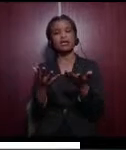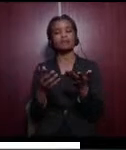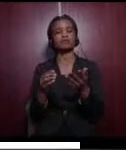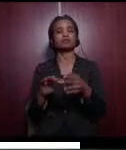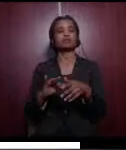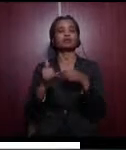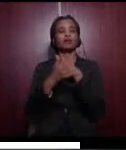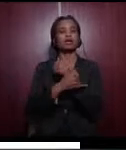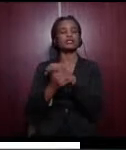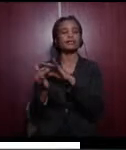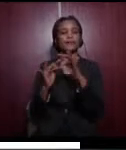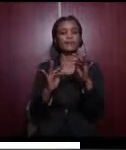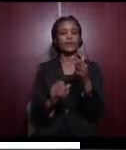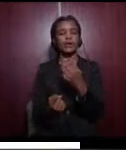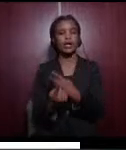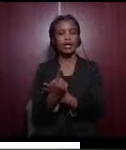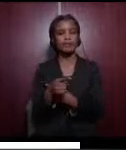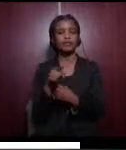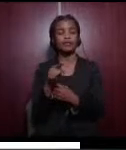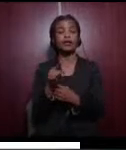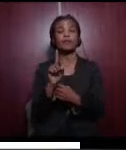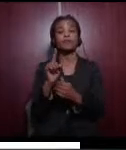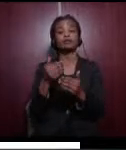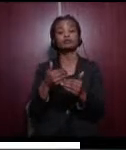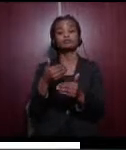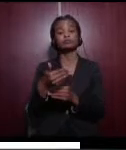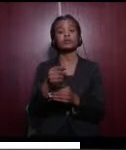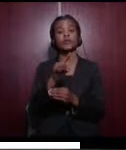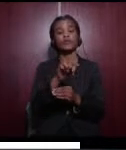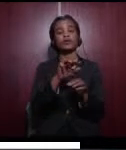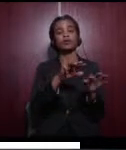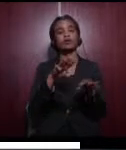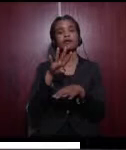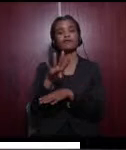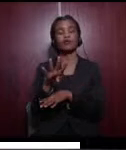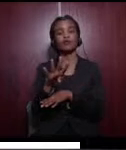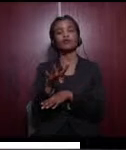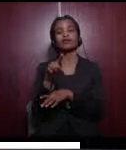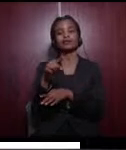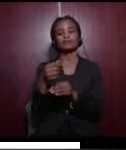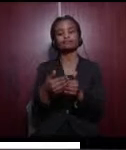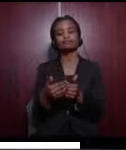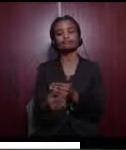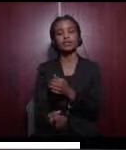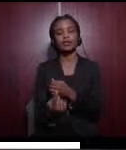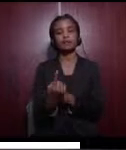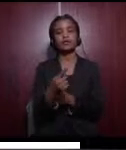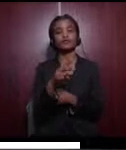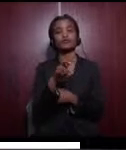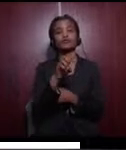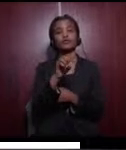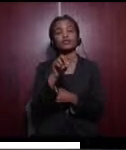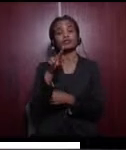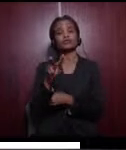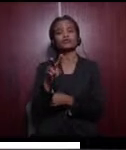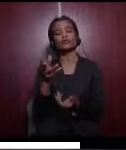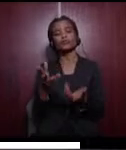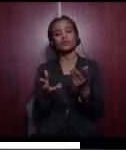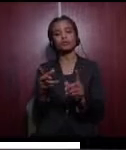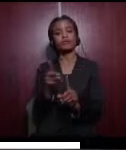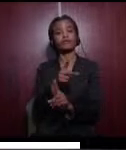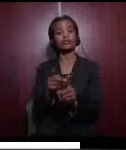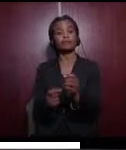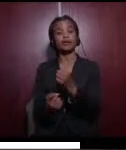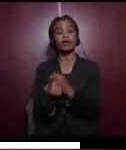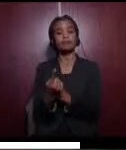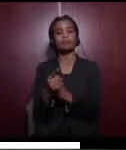since 1994, the fund was activated in 2002 to assist with the burial of the victim of a bomb blast in Soweto. We